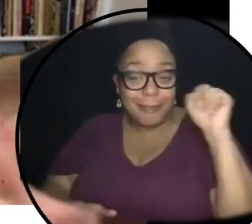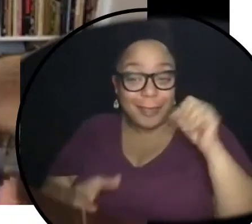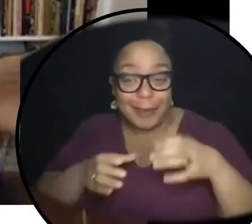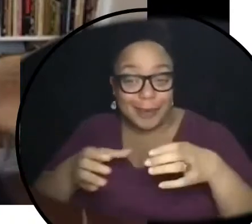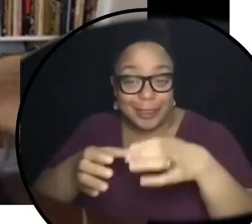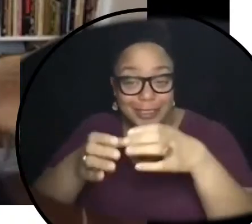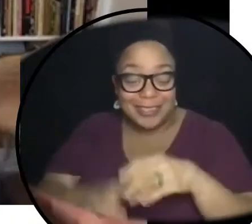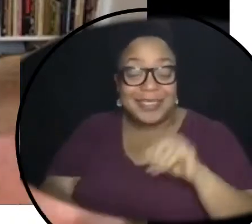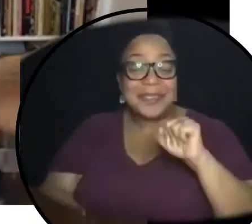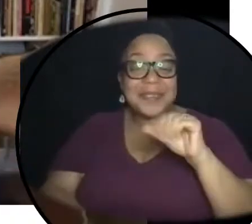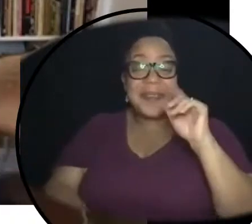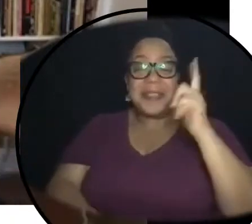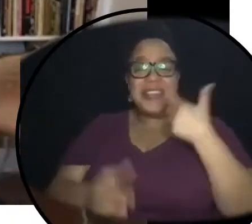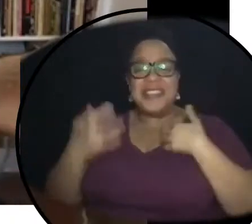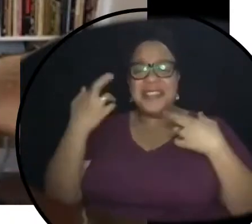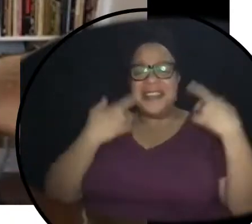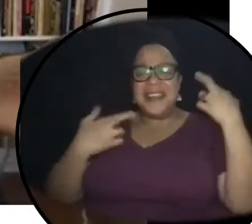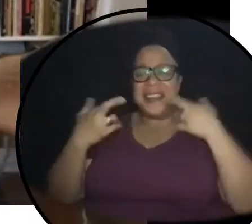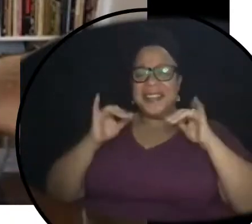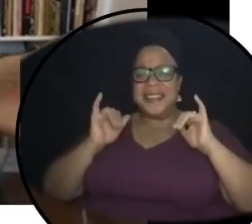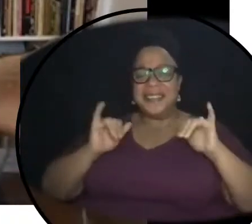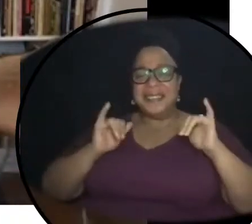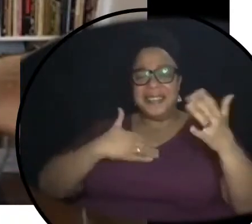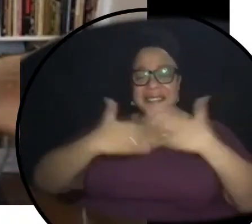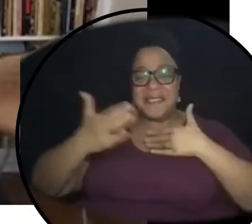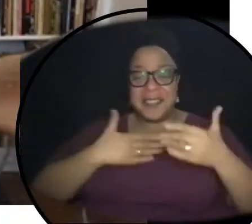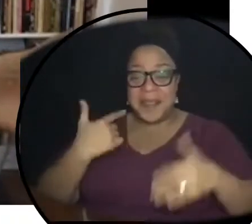And that has remained with me.